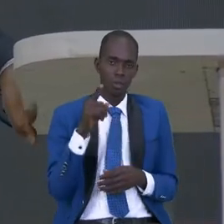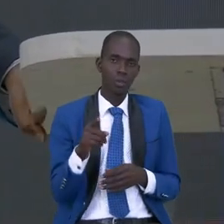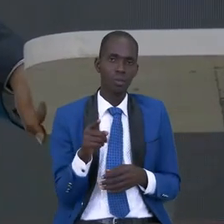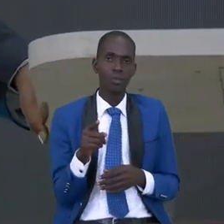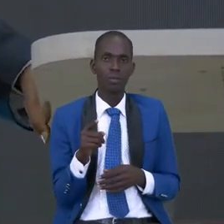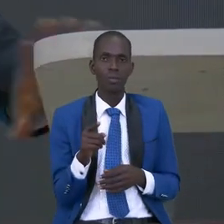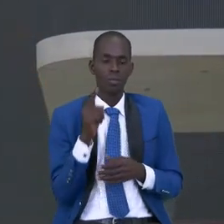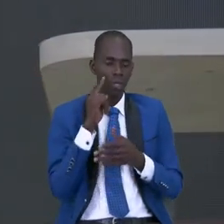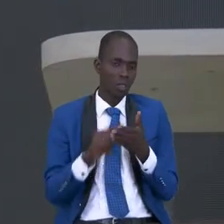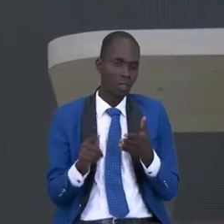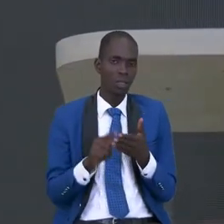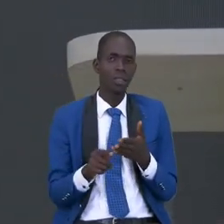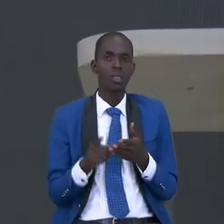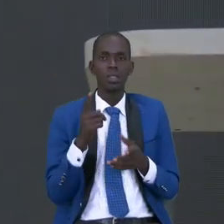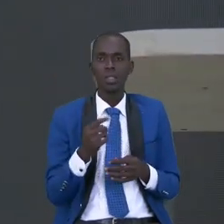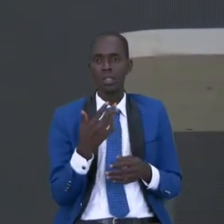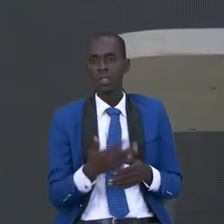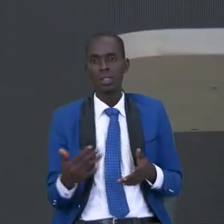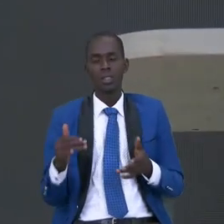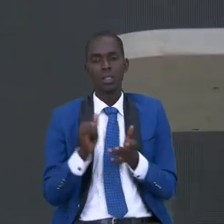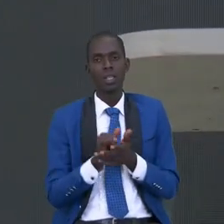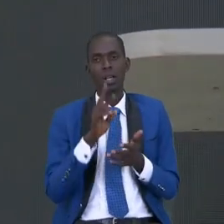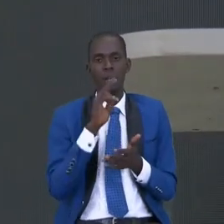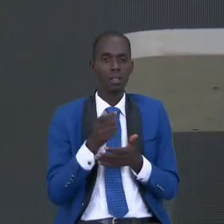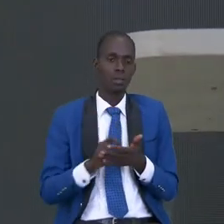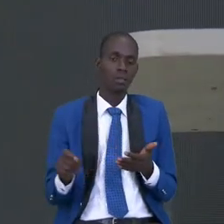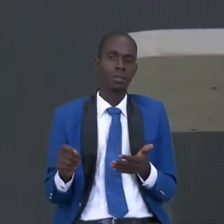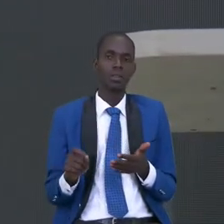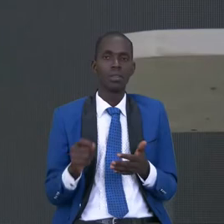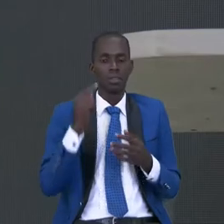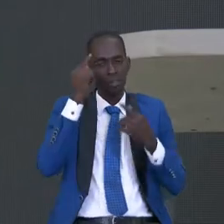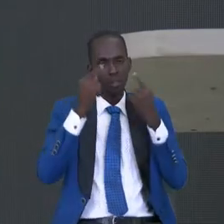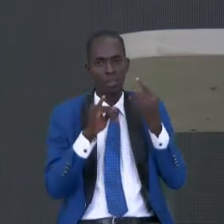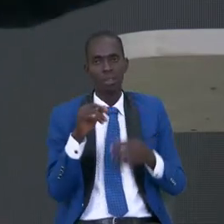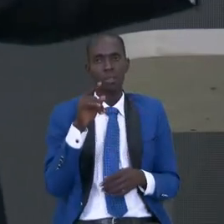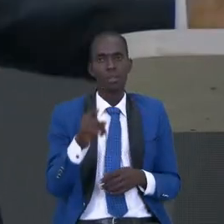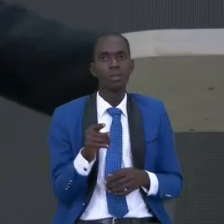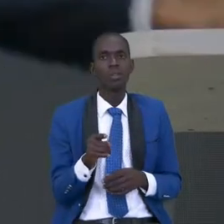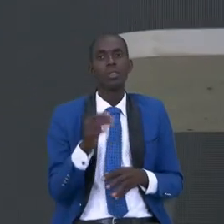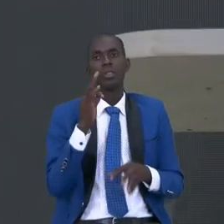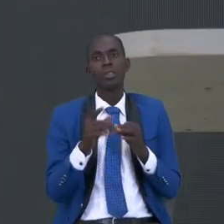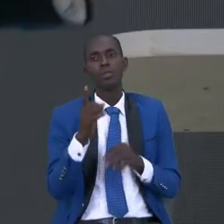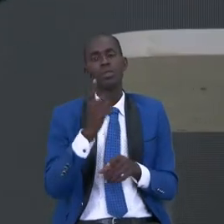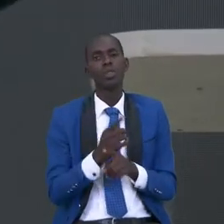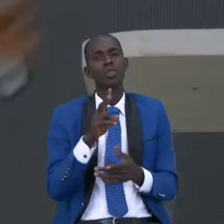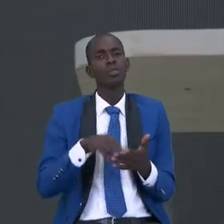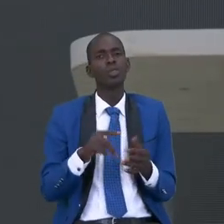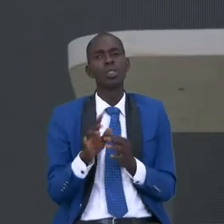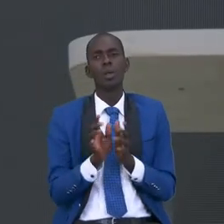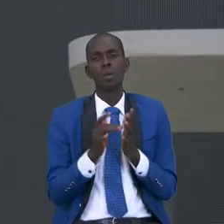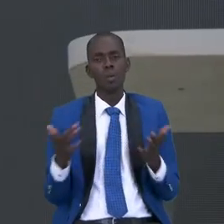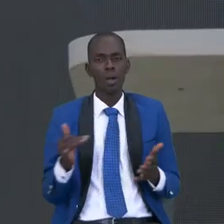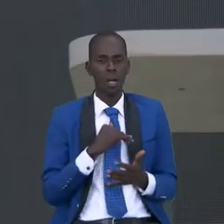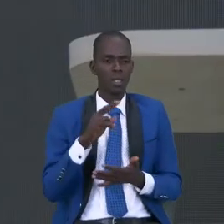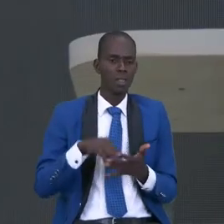God, check up the things that are written concerning you. If you just read the Bible, I read the